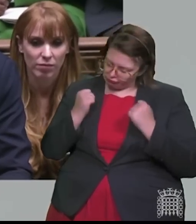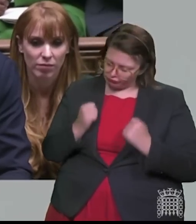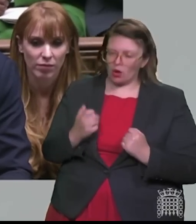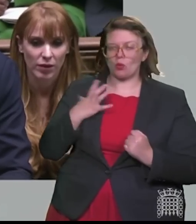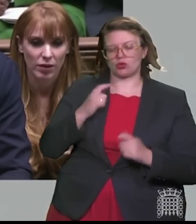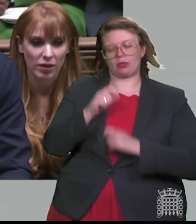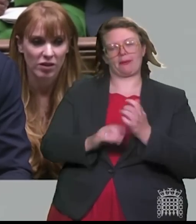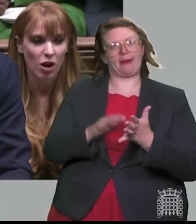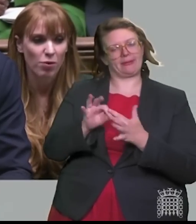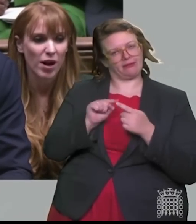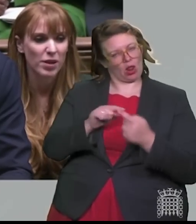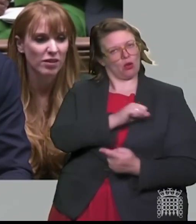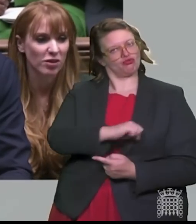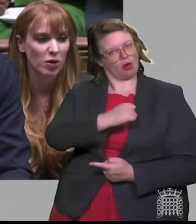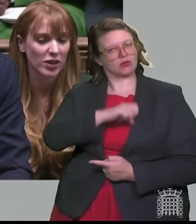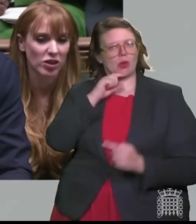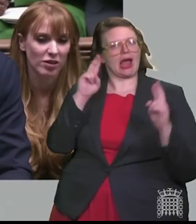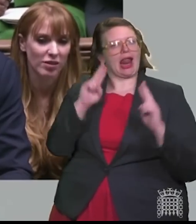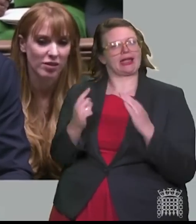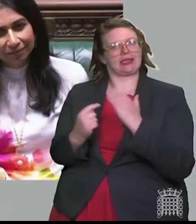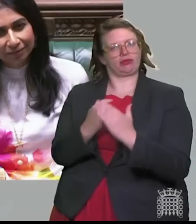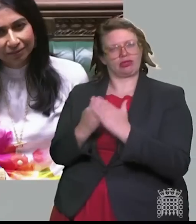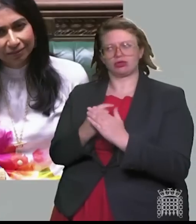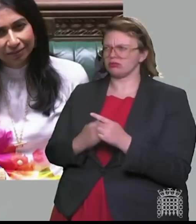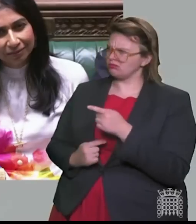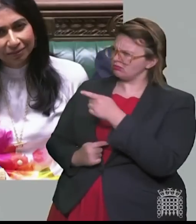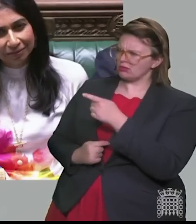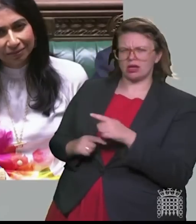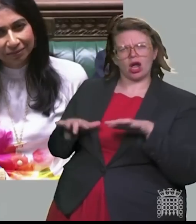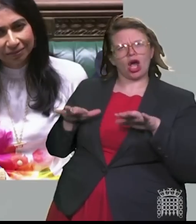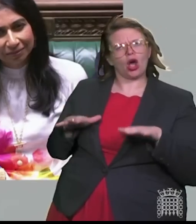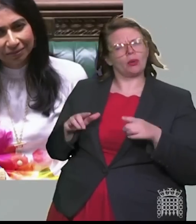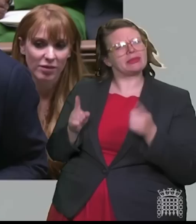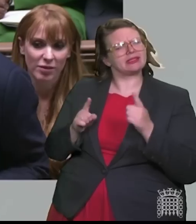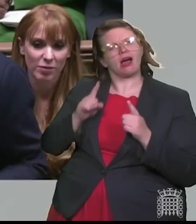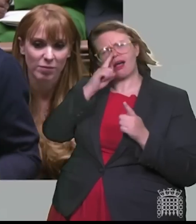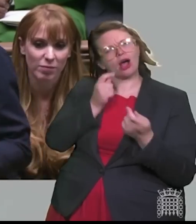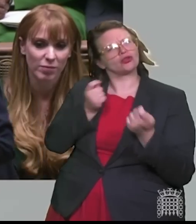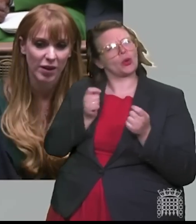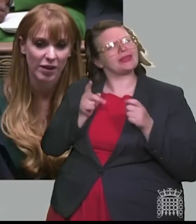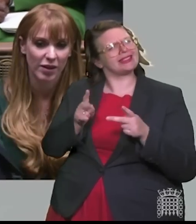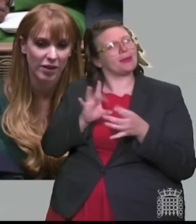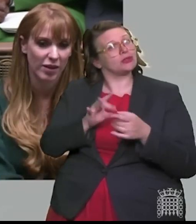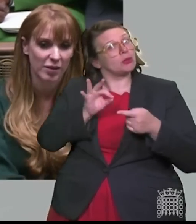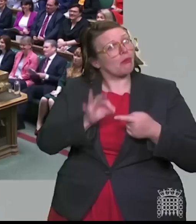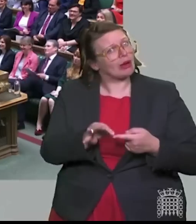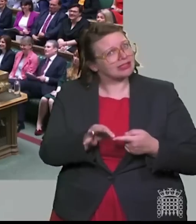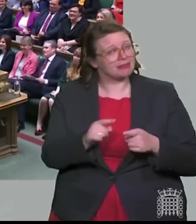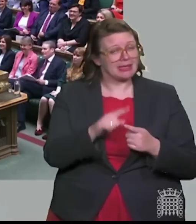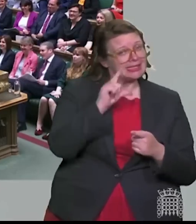does he think his Home Secretary seems to have such a problem coping with points-based systems?